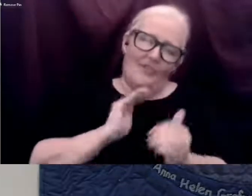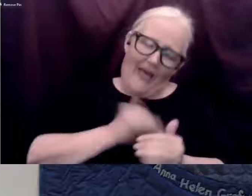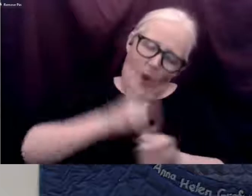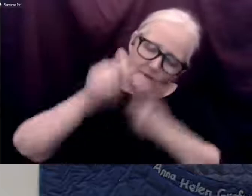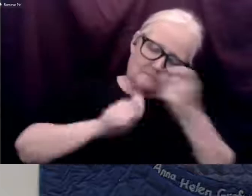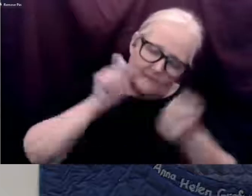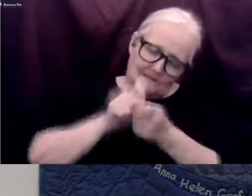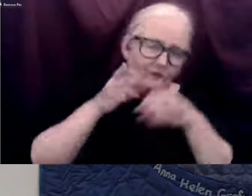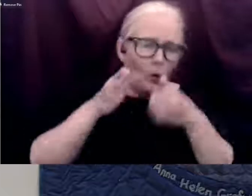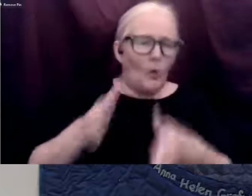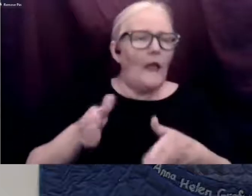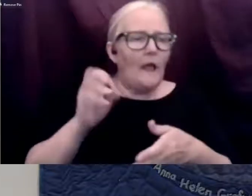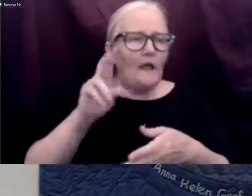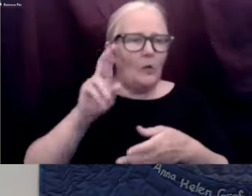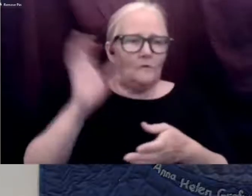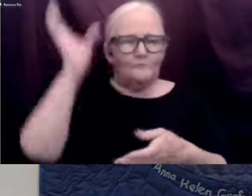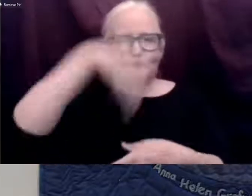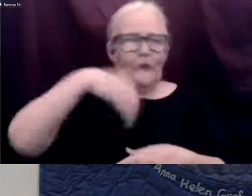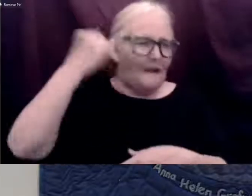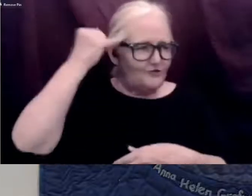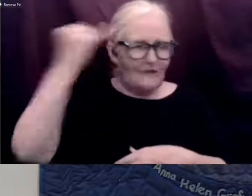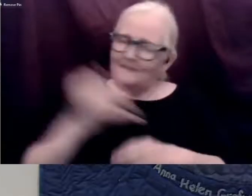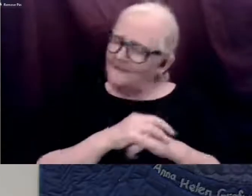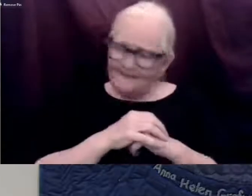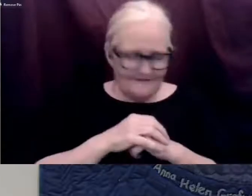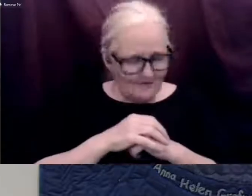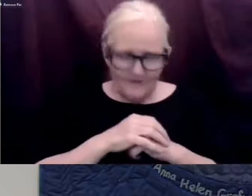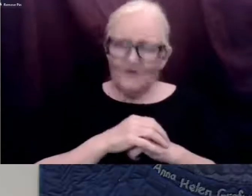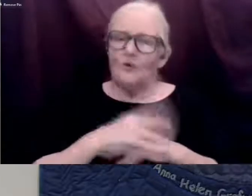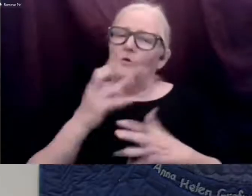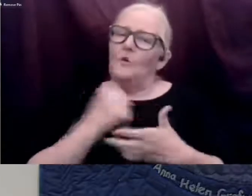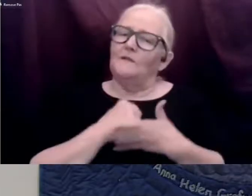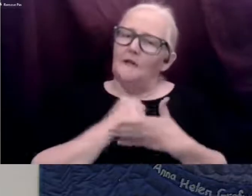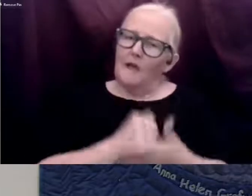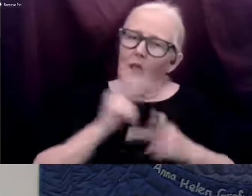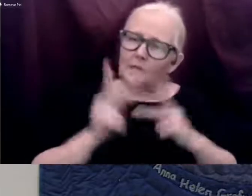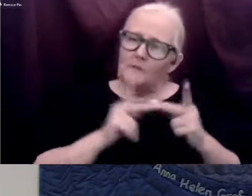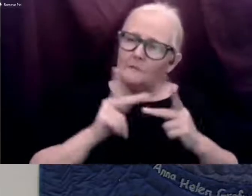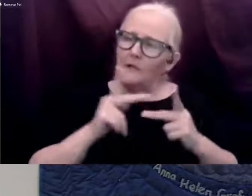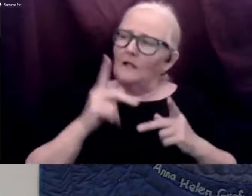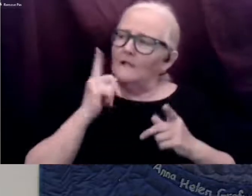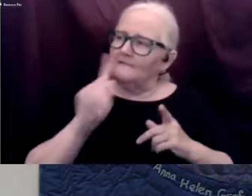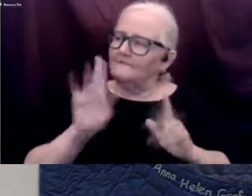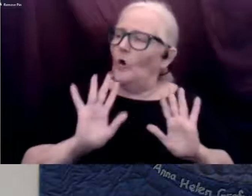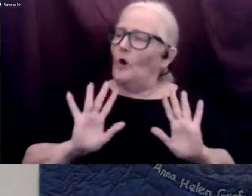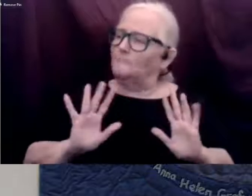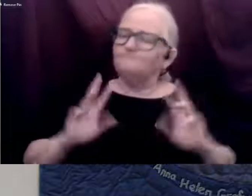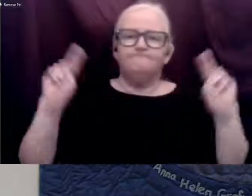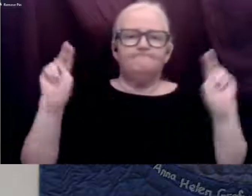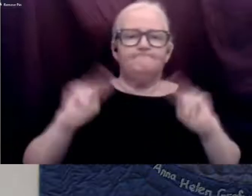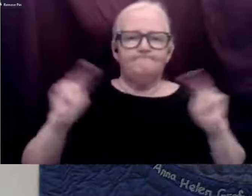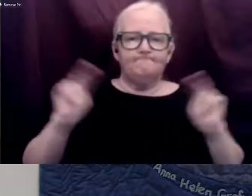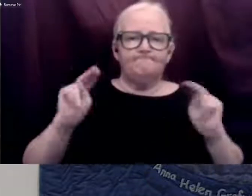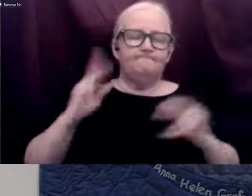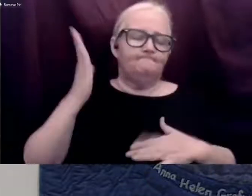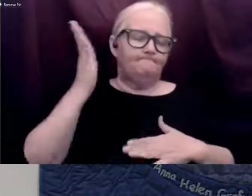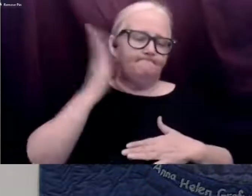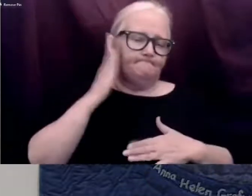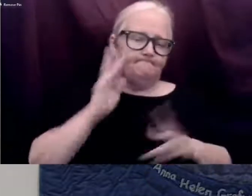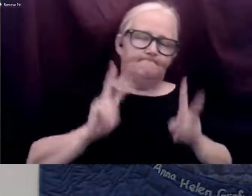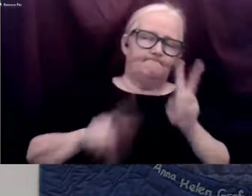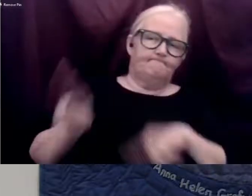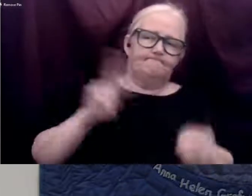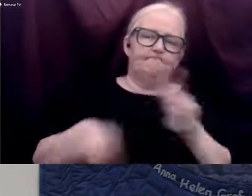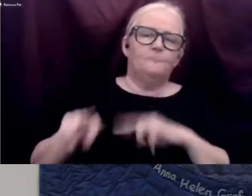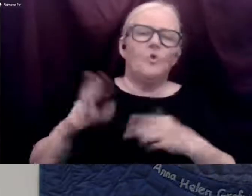to prepare them for impartial, conscientious judging of whatever subjects may be offered to their